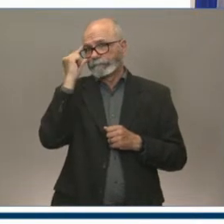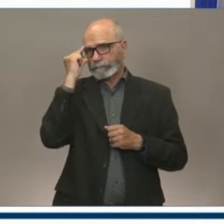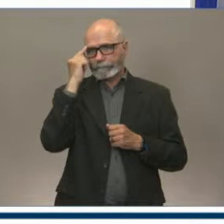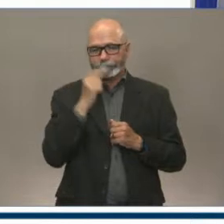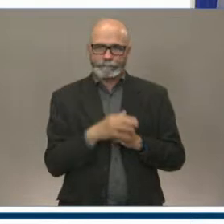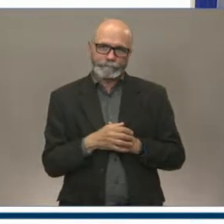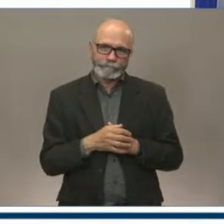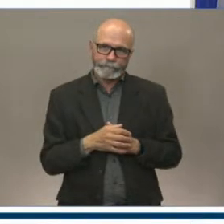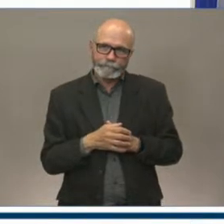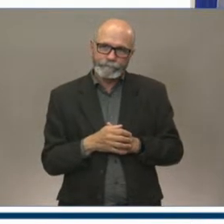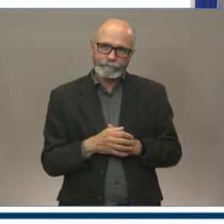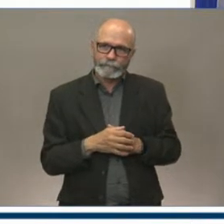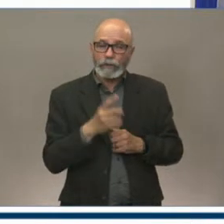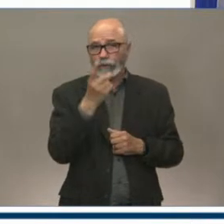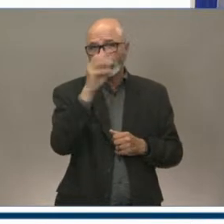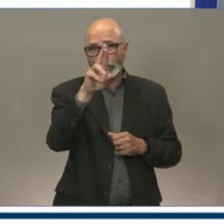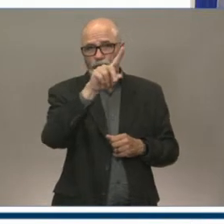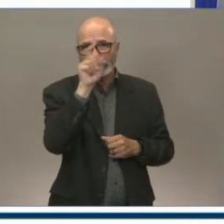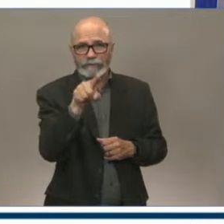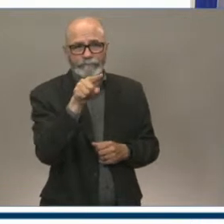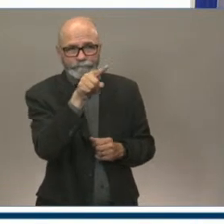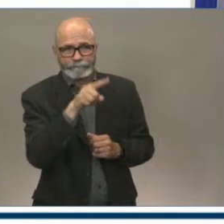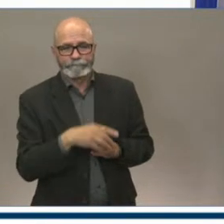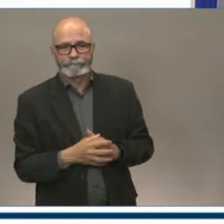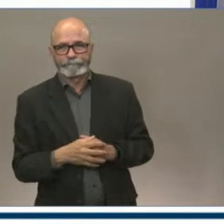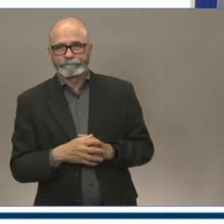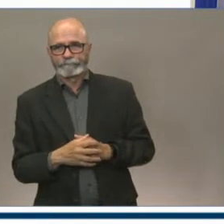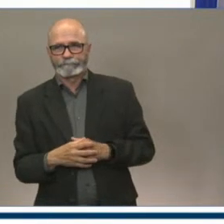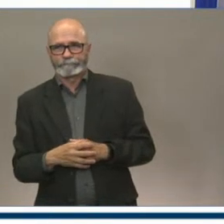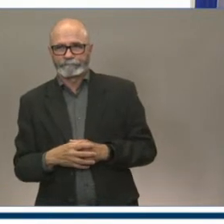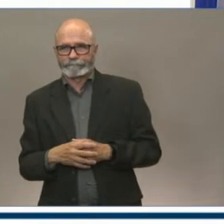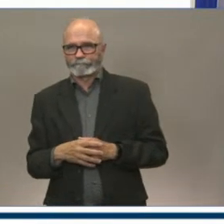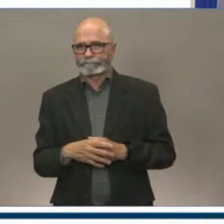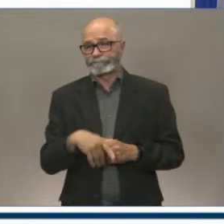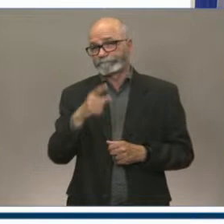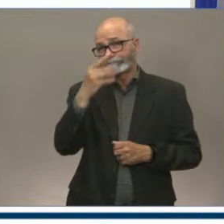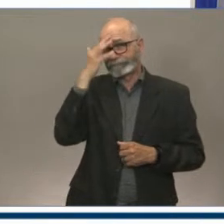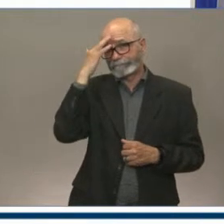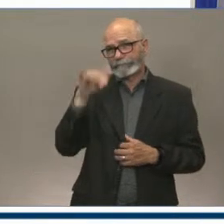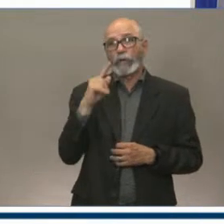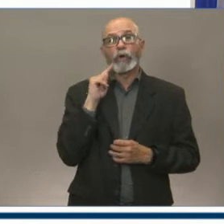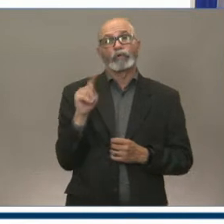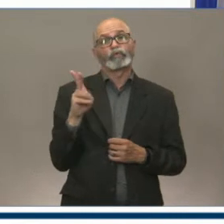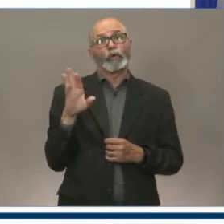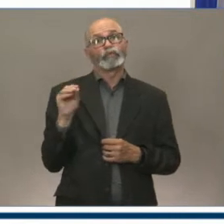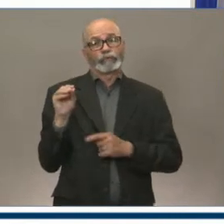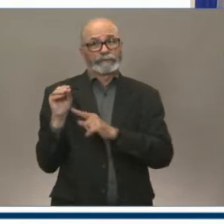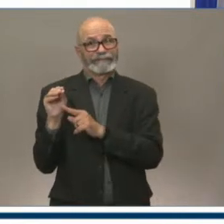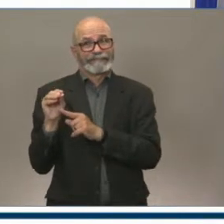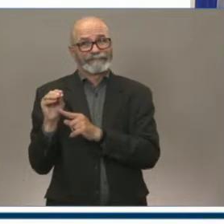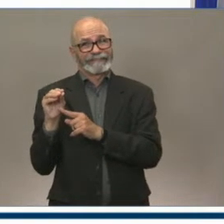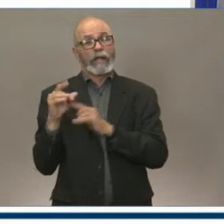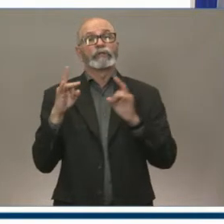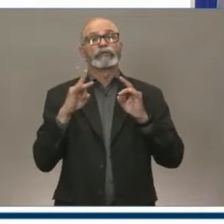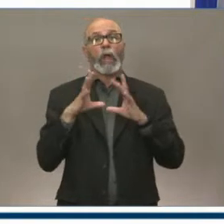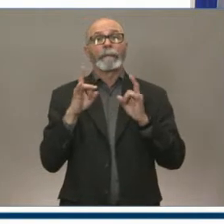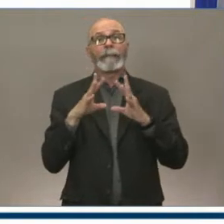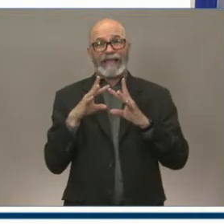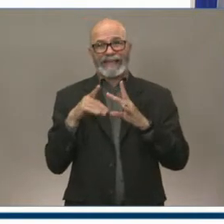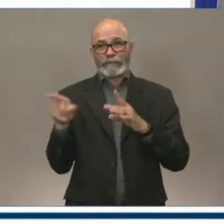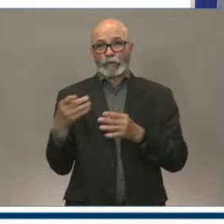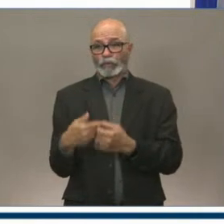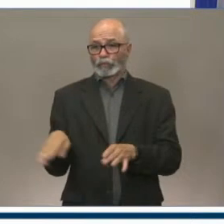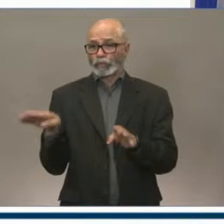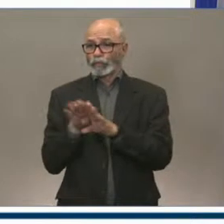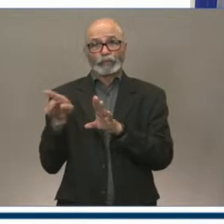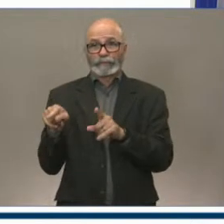to issue a potential exposure notice. For example, Truro Starbucks closed Friday night for cleaning but wasn't listed until Monday night.